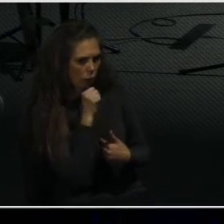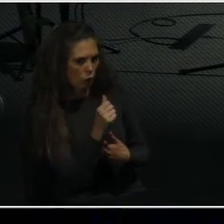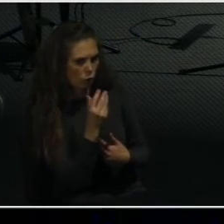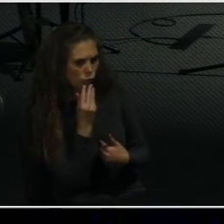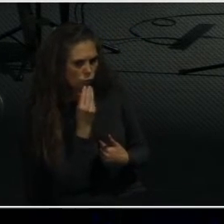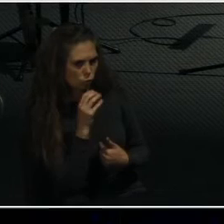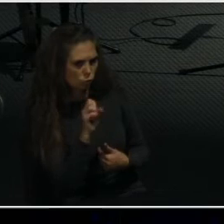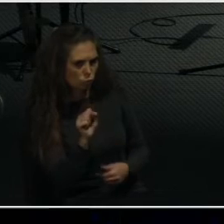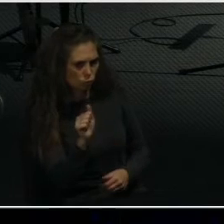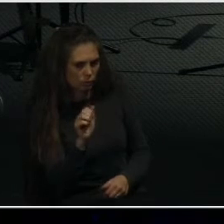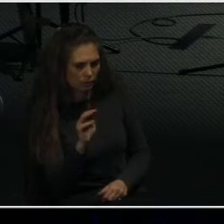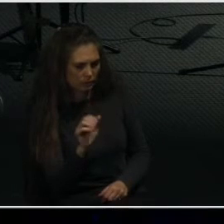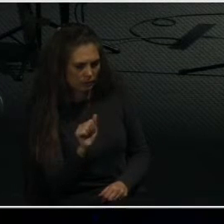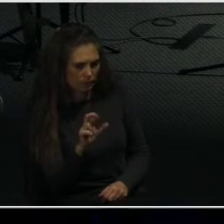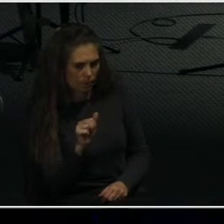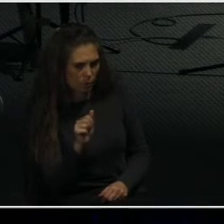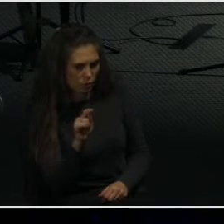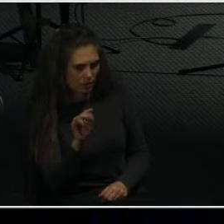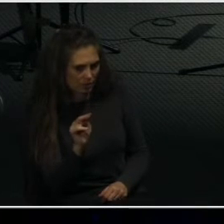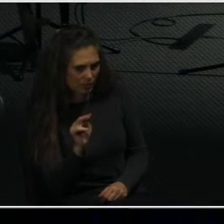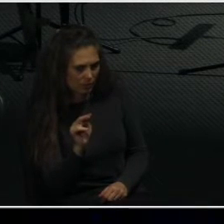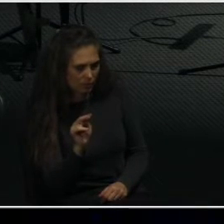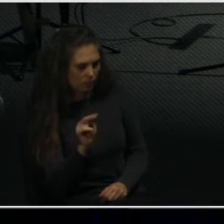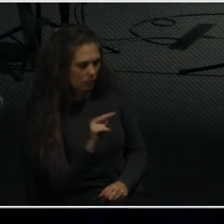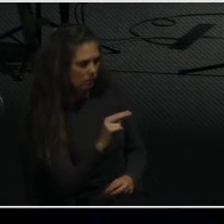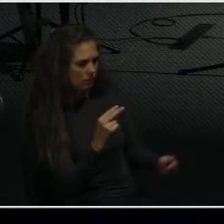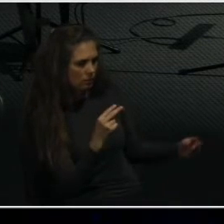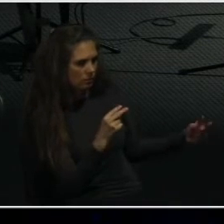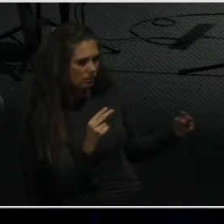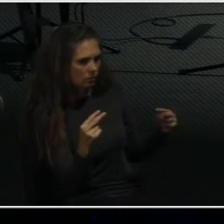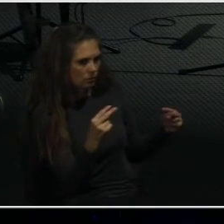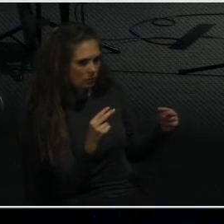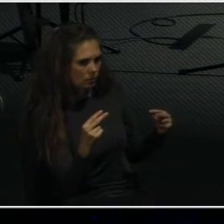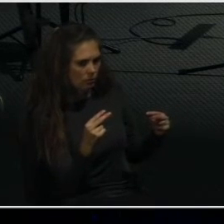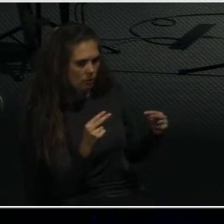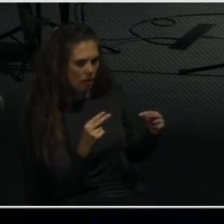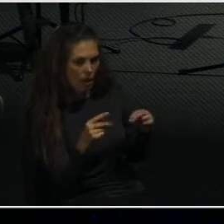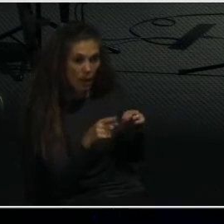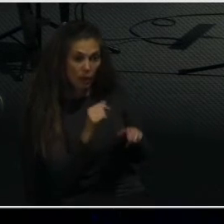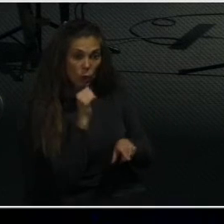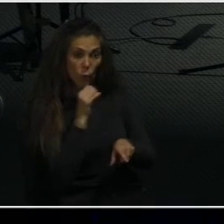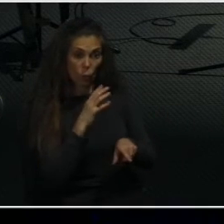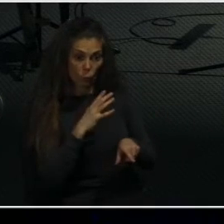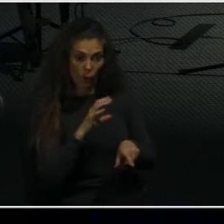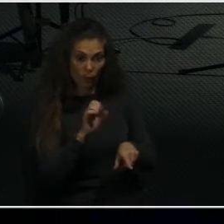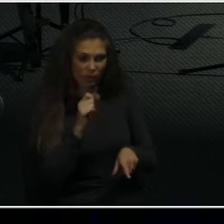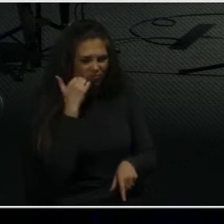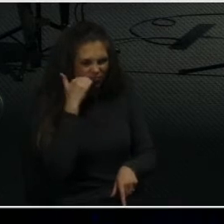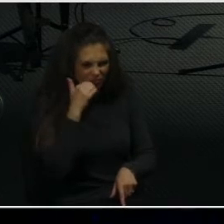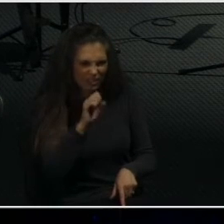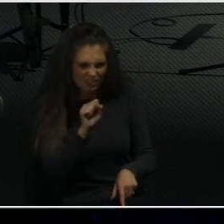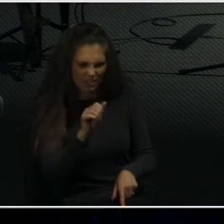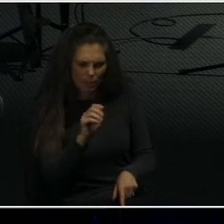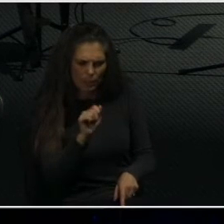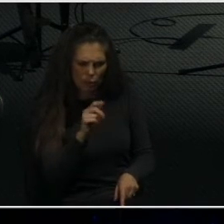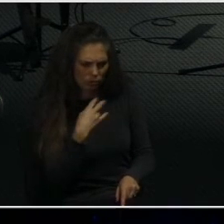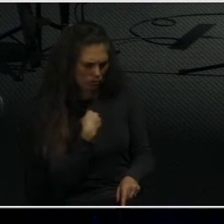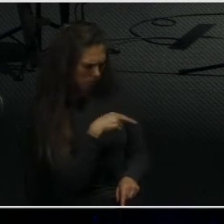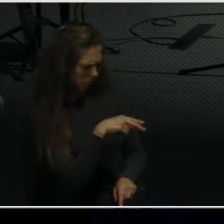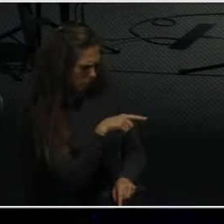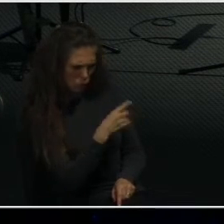races. Jews think that Samaritans are unclean, so she's surprised. You're a Jew asking me for a